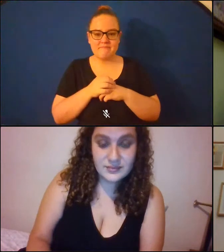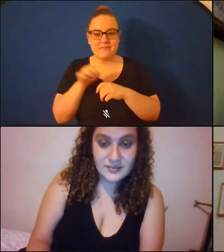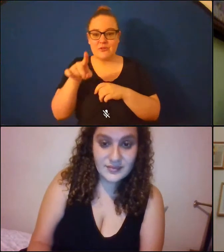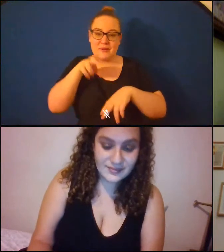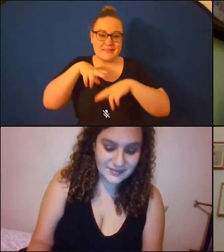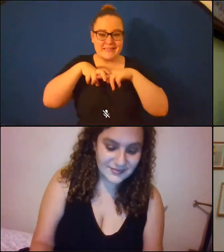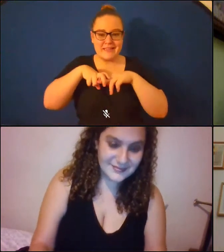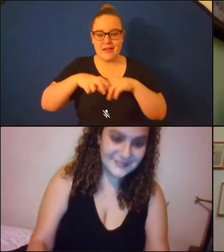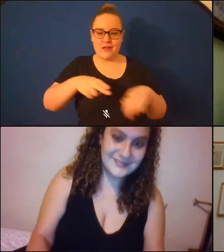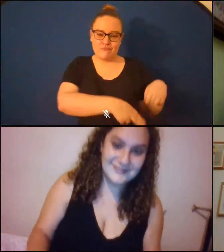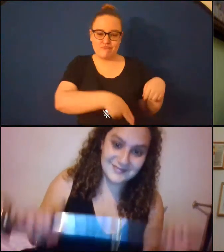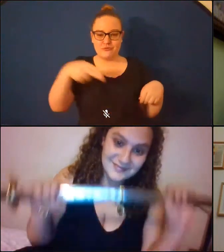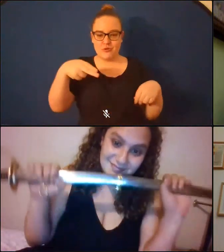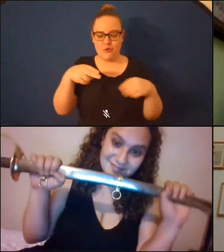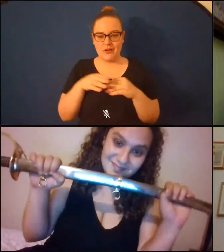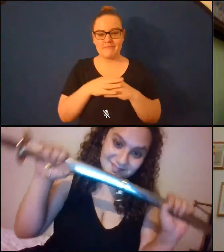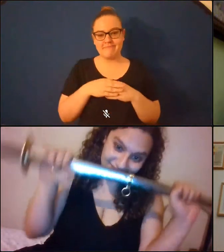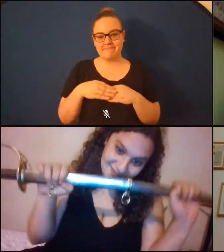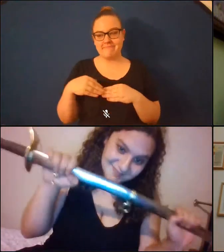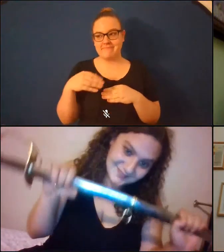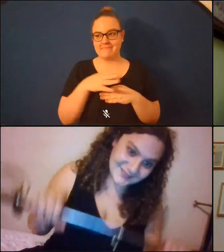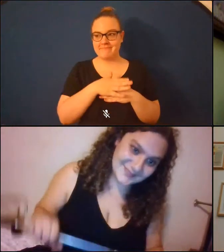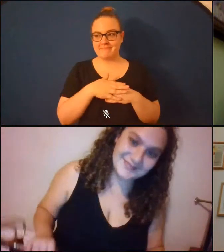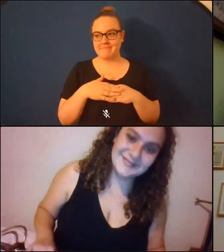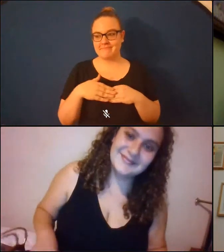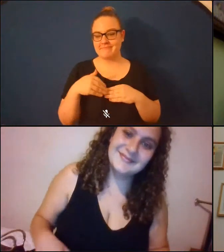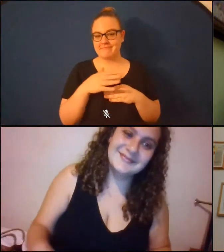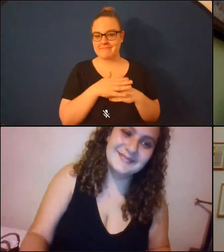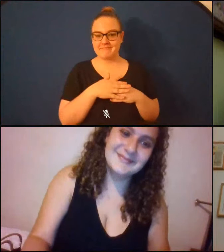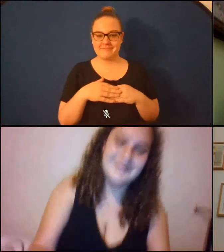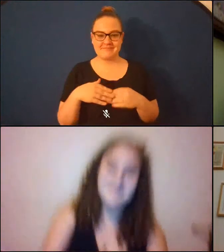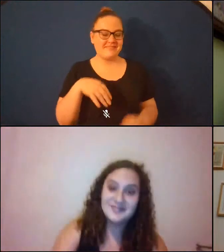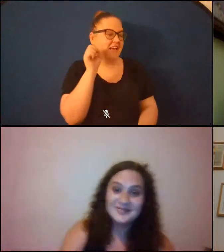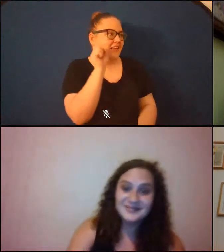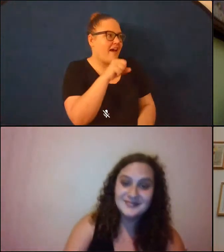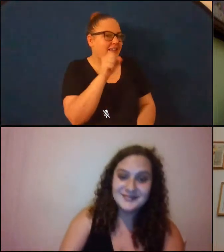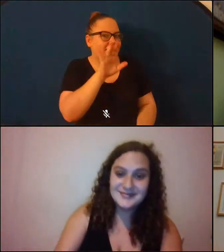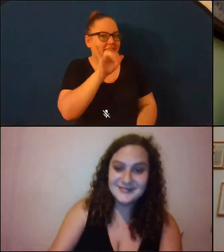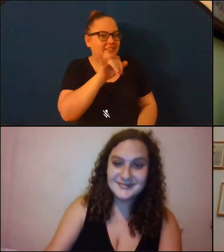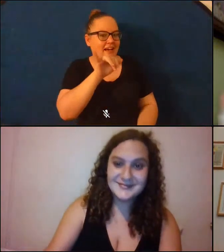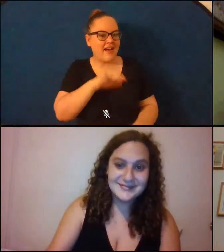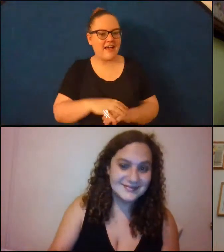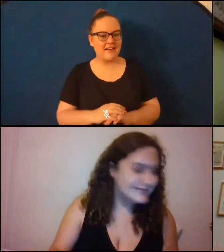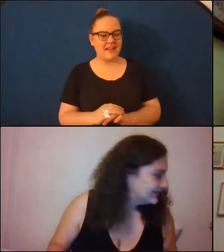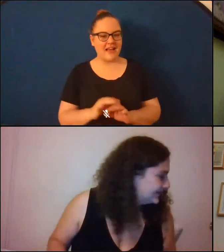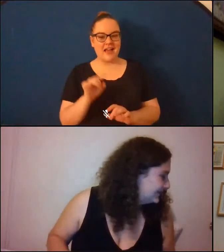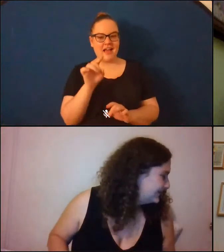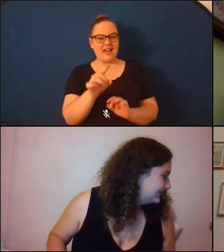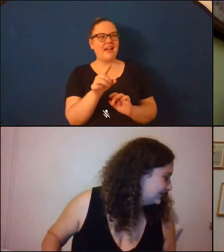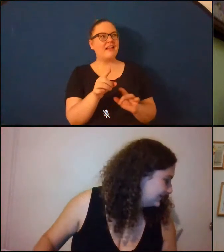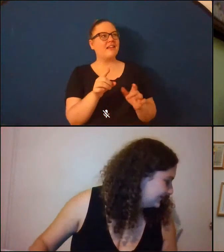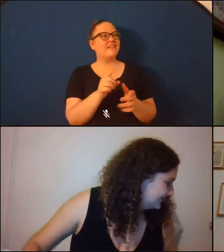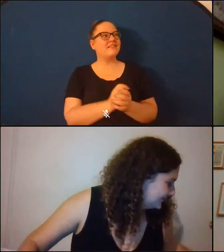with your swords and basically, yes, vowing all kinds of